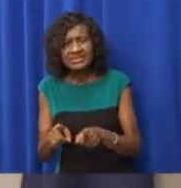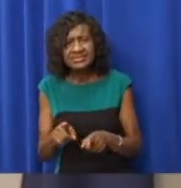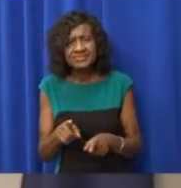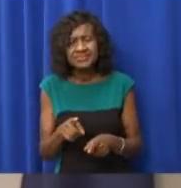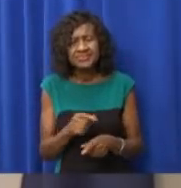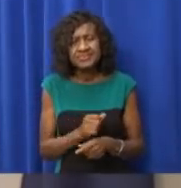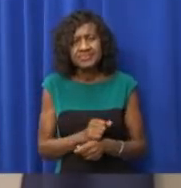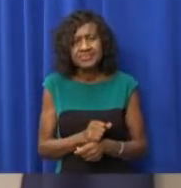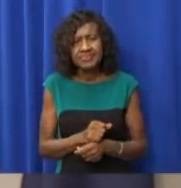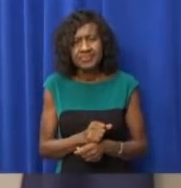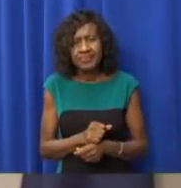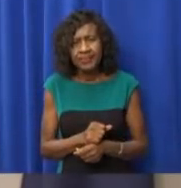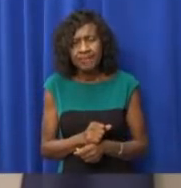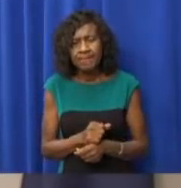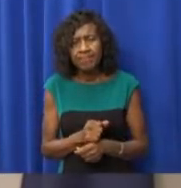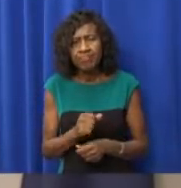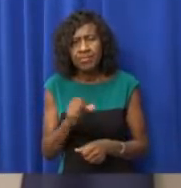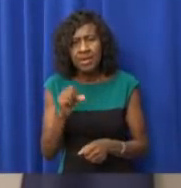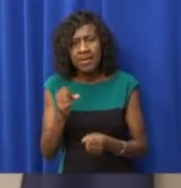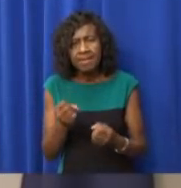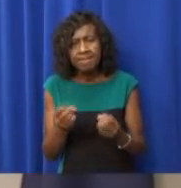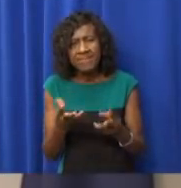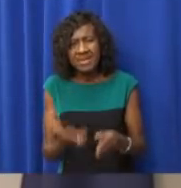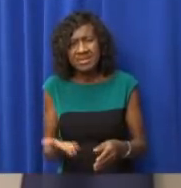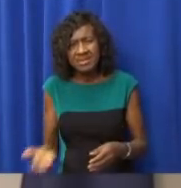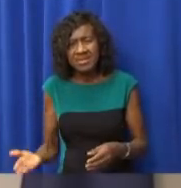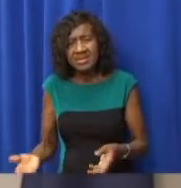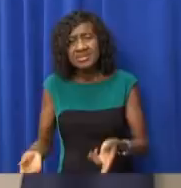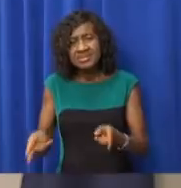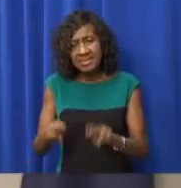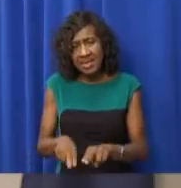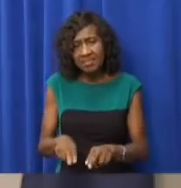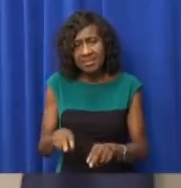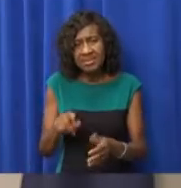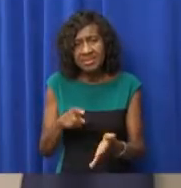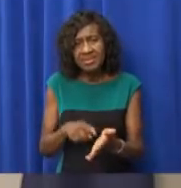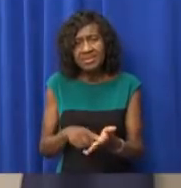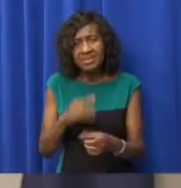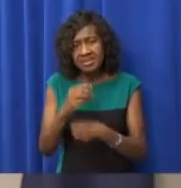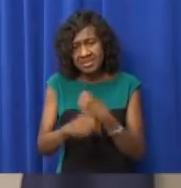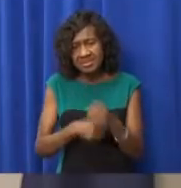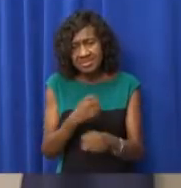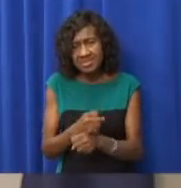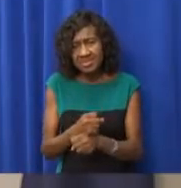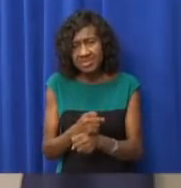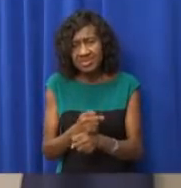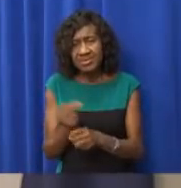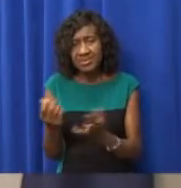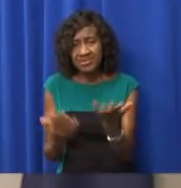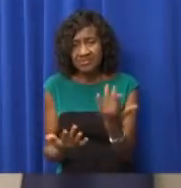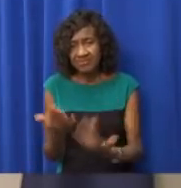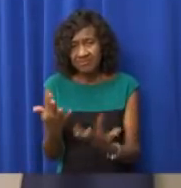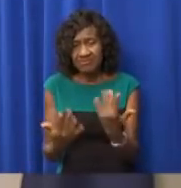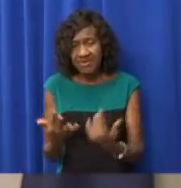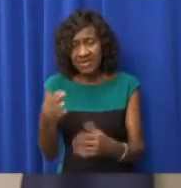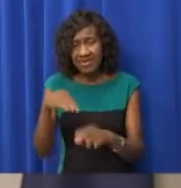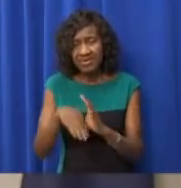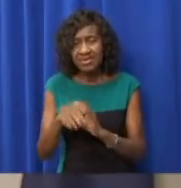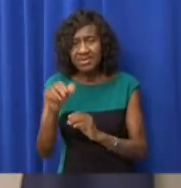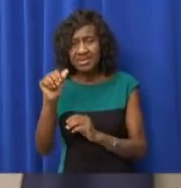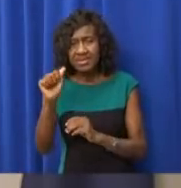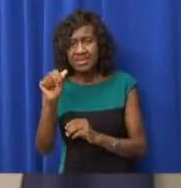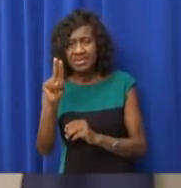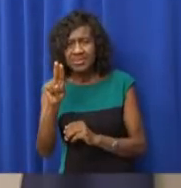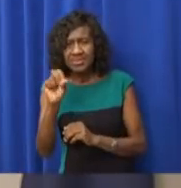existential. So much has happened in the past year, including massive wildfires in Australia, Brazil, and the